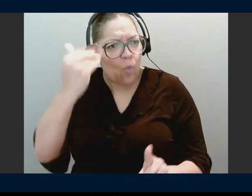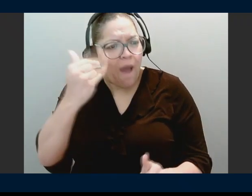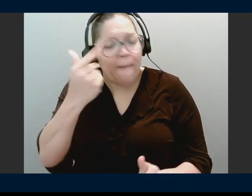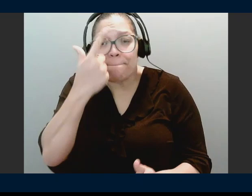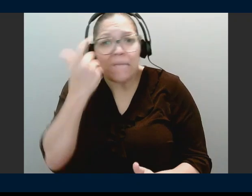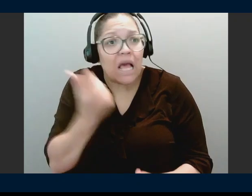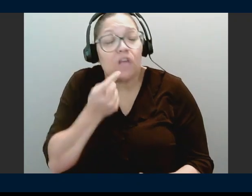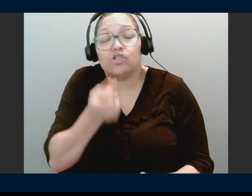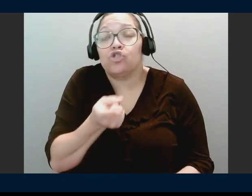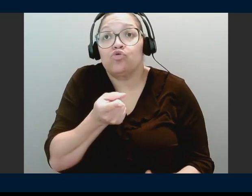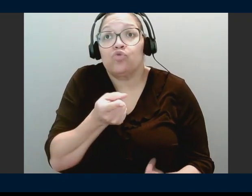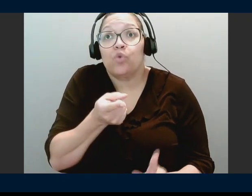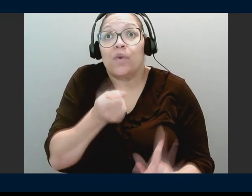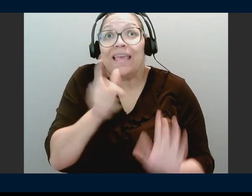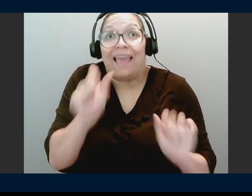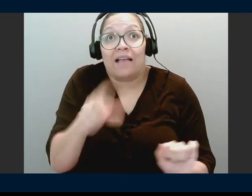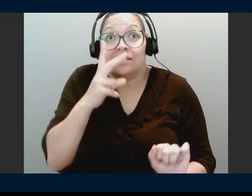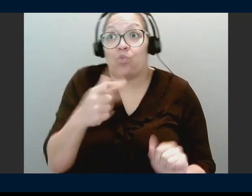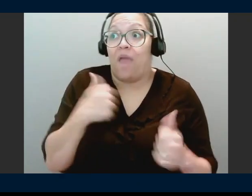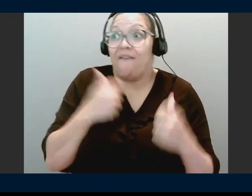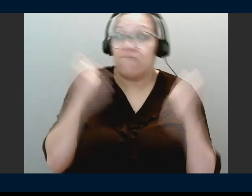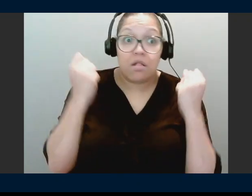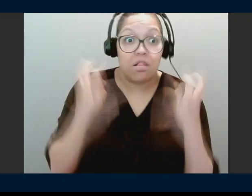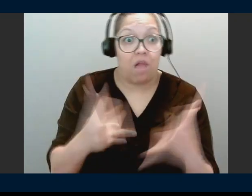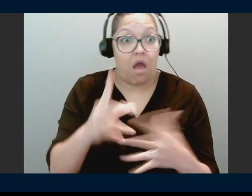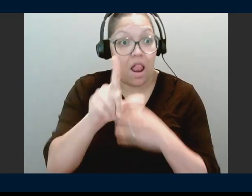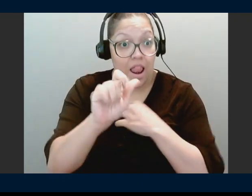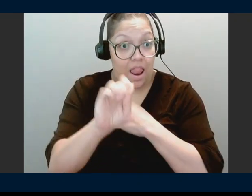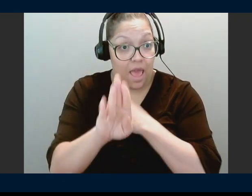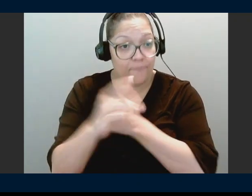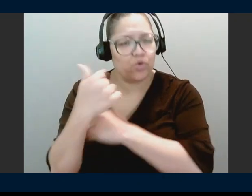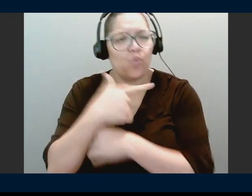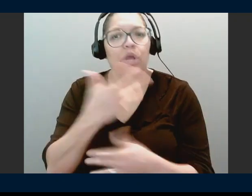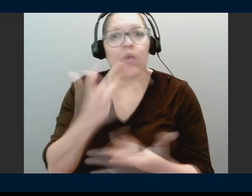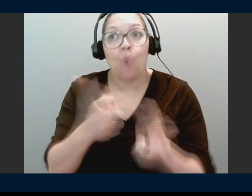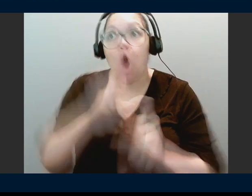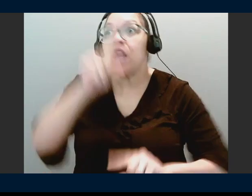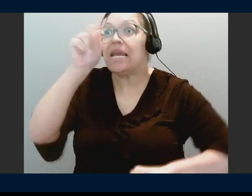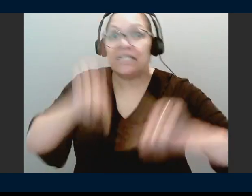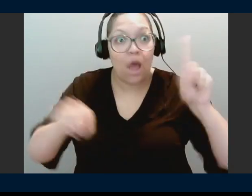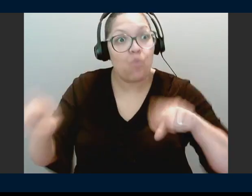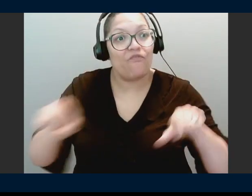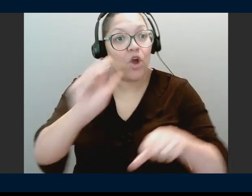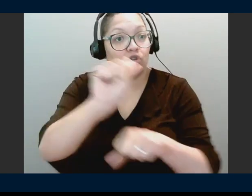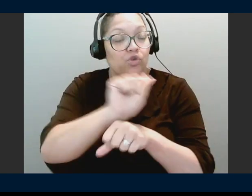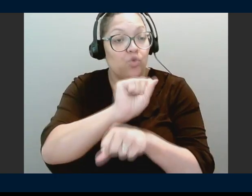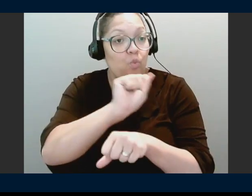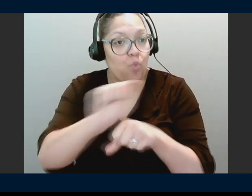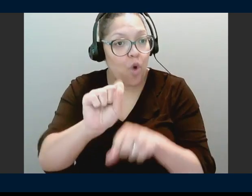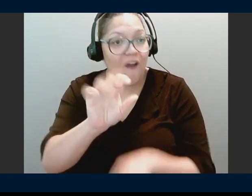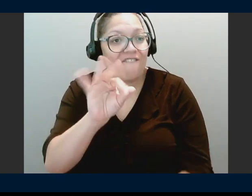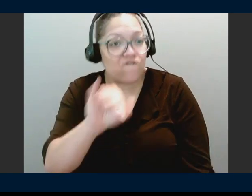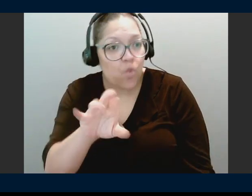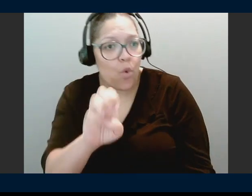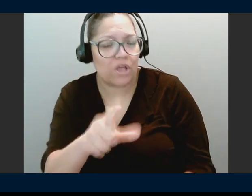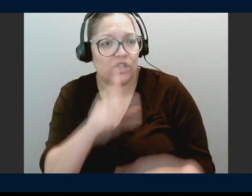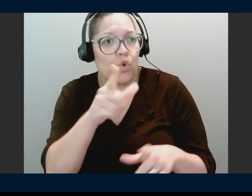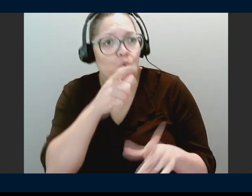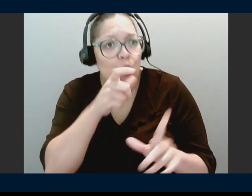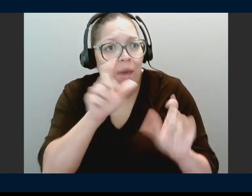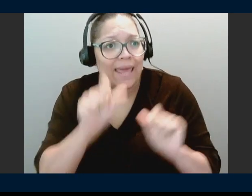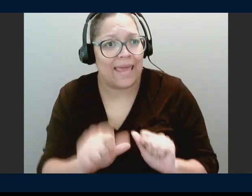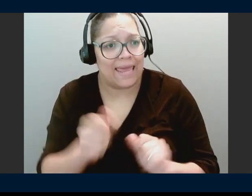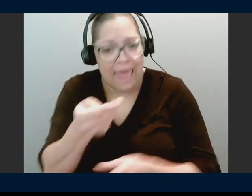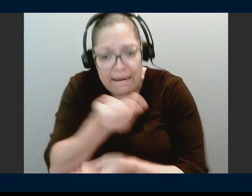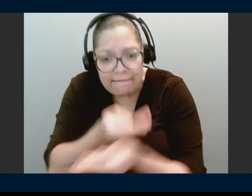have a lot of laboratories. We want to make sure that we have a diverse workforce who can be able to sustain the work that's happening by the